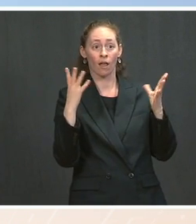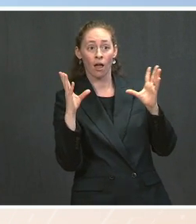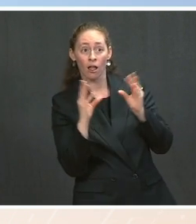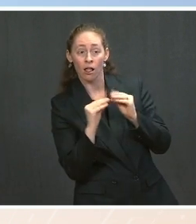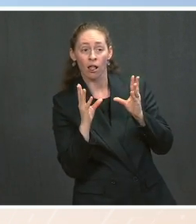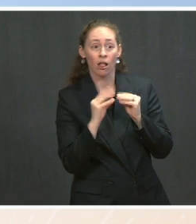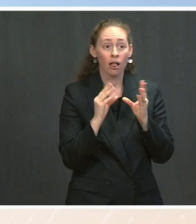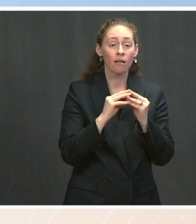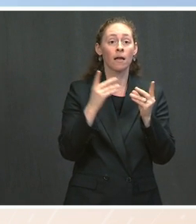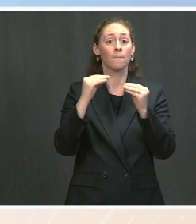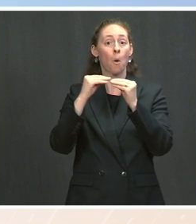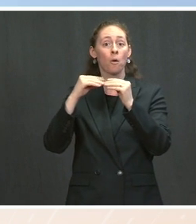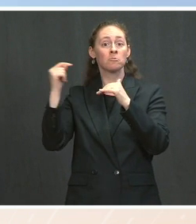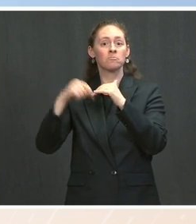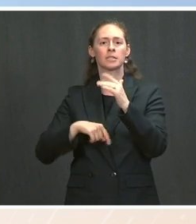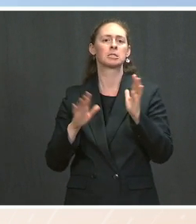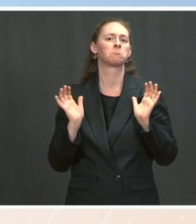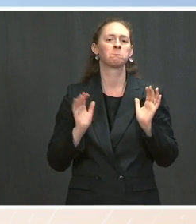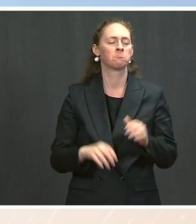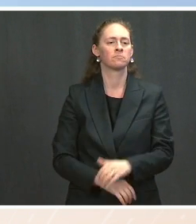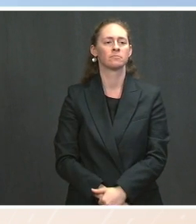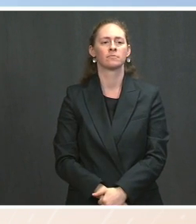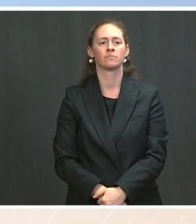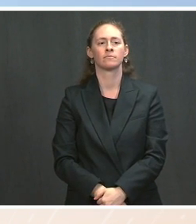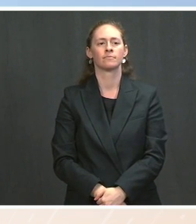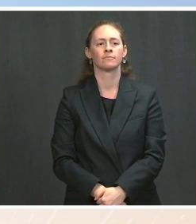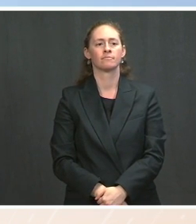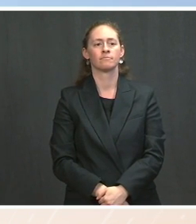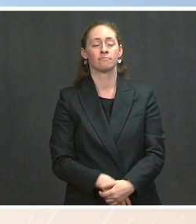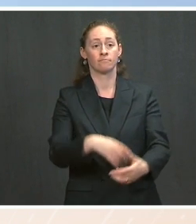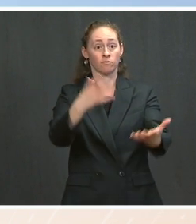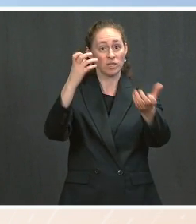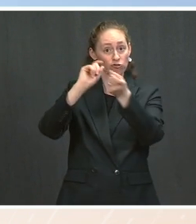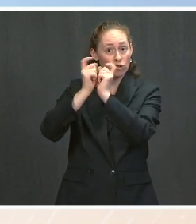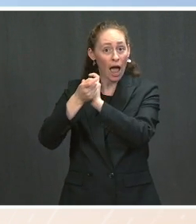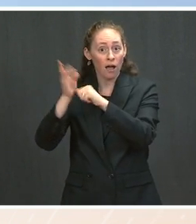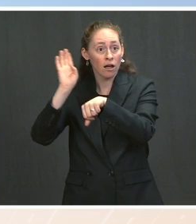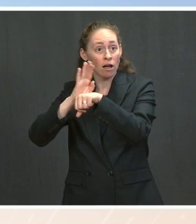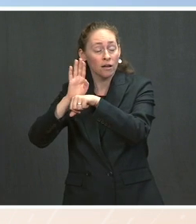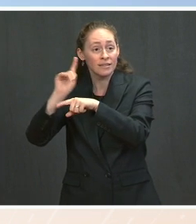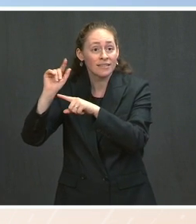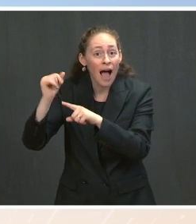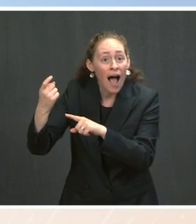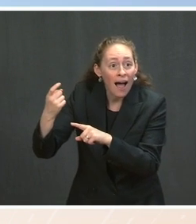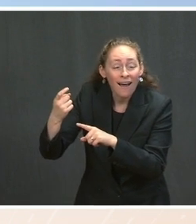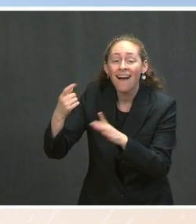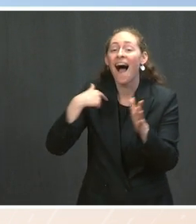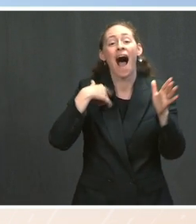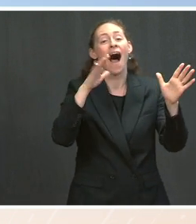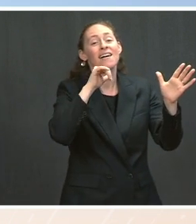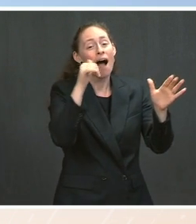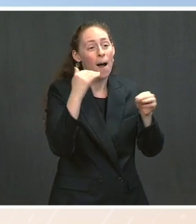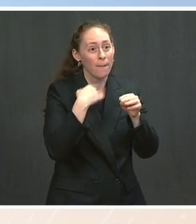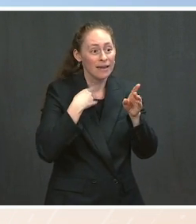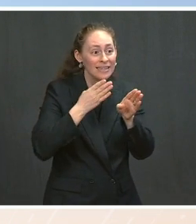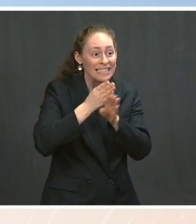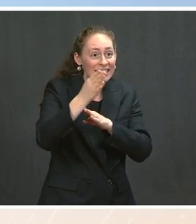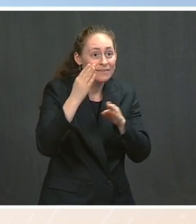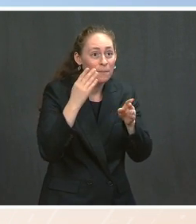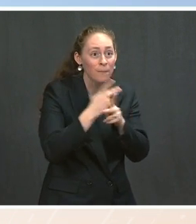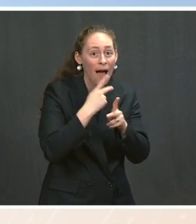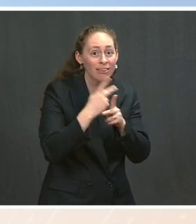to the corporate tax rate that you're aware of? Well, I mean, the proposal of the corporate tax rate. I'm not a mathematician, otherwise I wouldn't be here. But obviously, we proposed